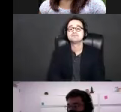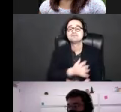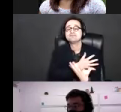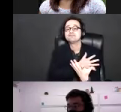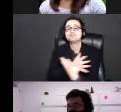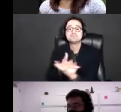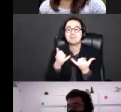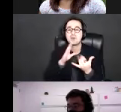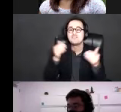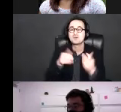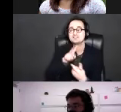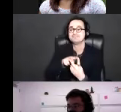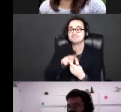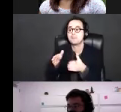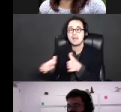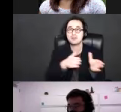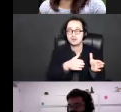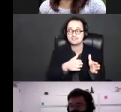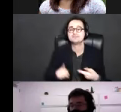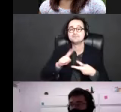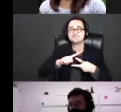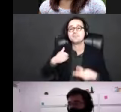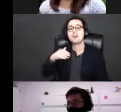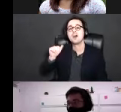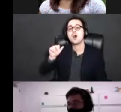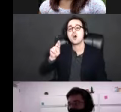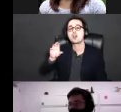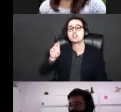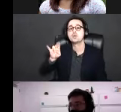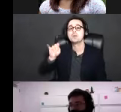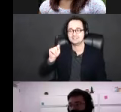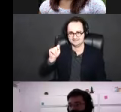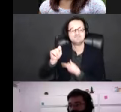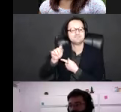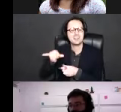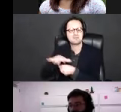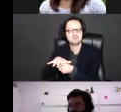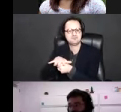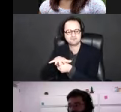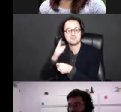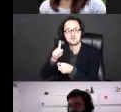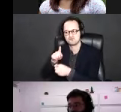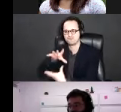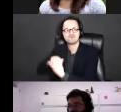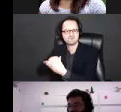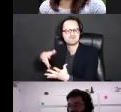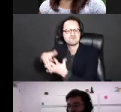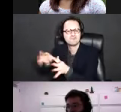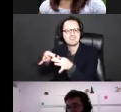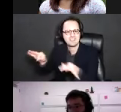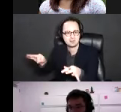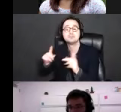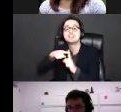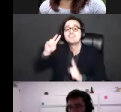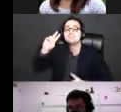two specific pathways. One is the arcuate fasciculus that's been known to be involved in language and particularly phonological